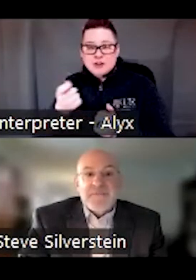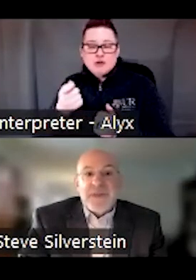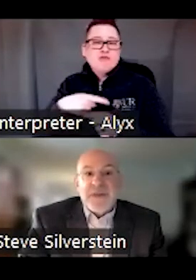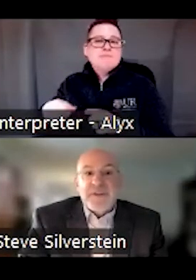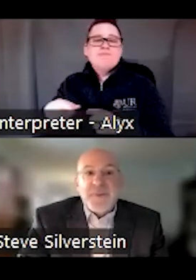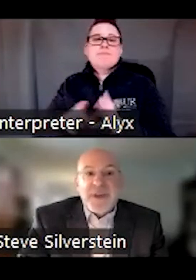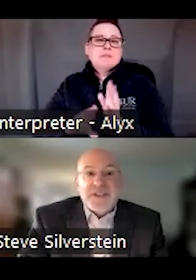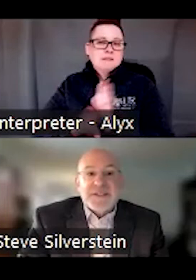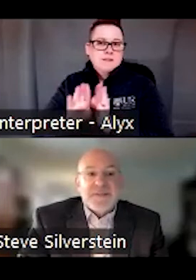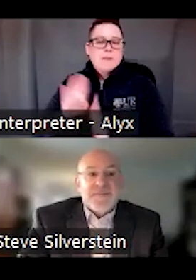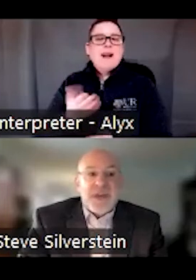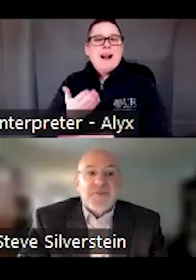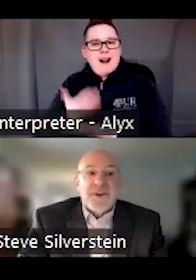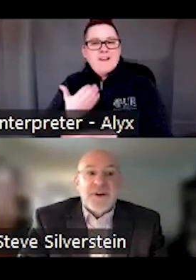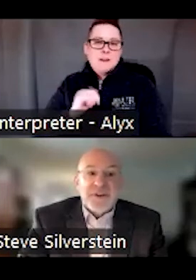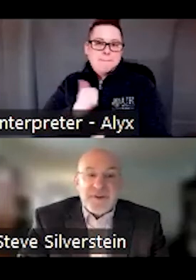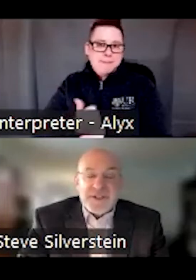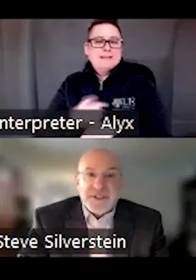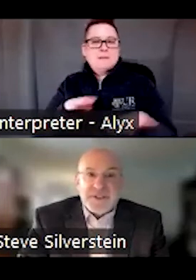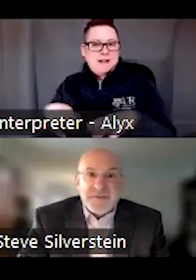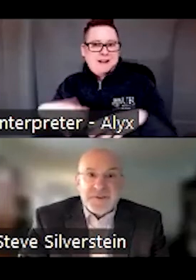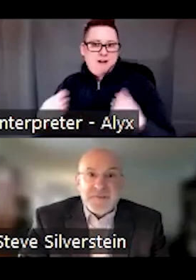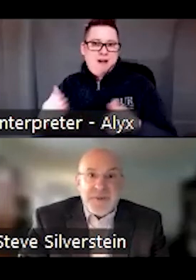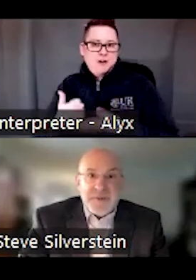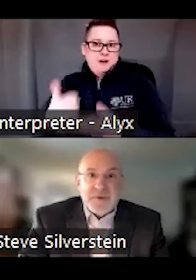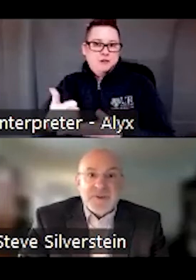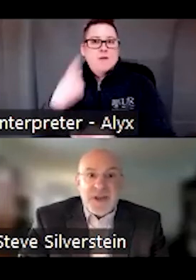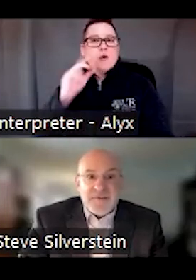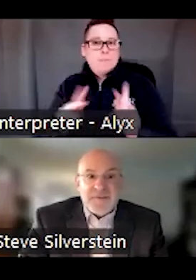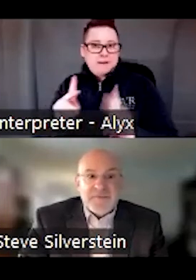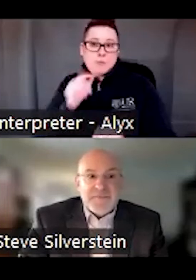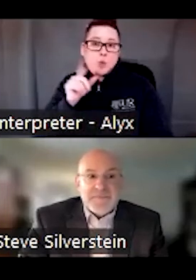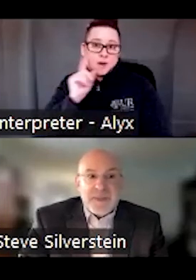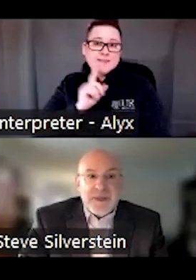developing evidence-based behavioral health interventions for people who are deaf.